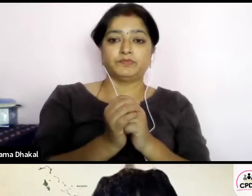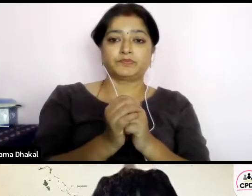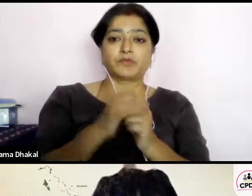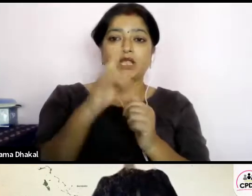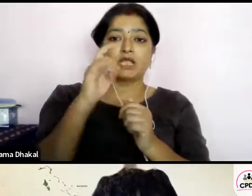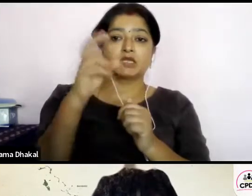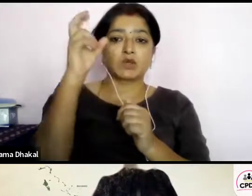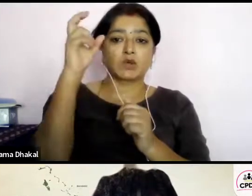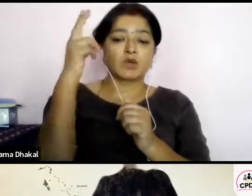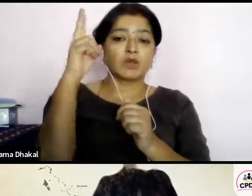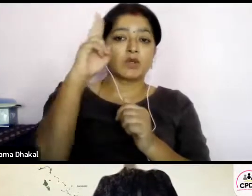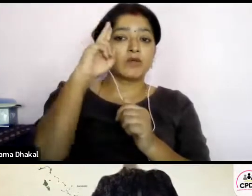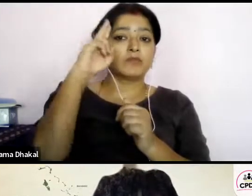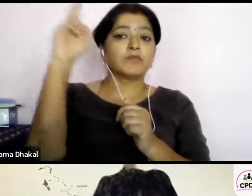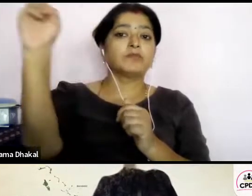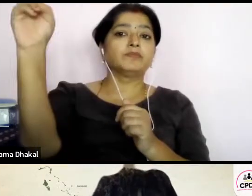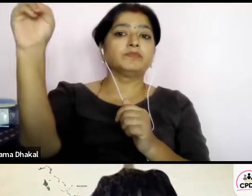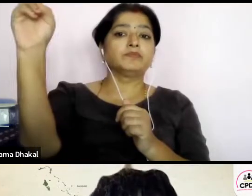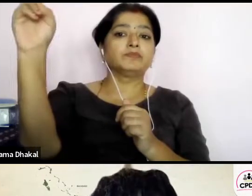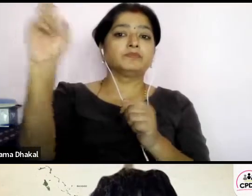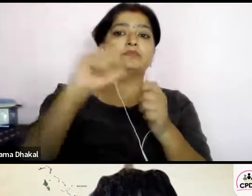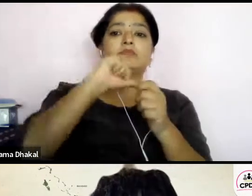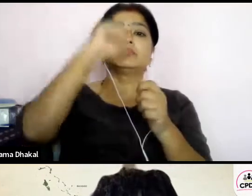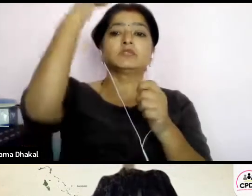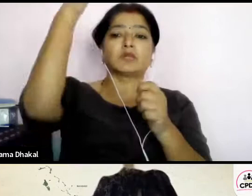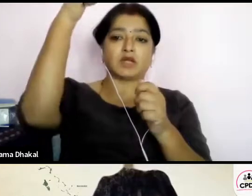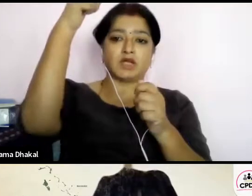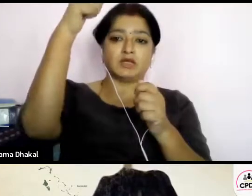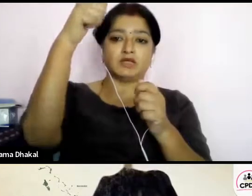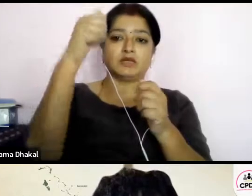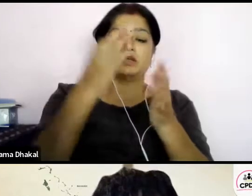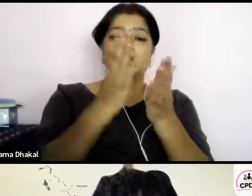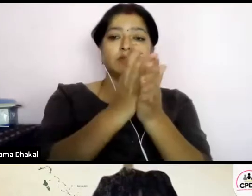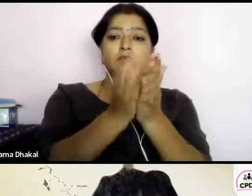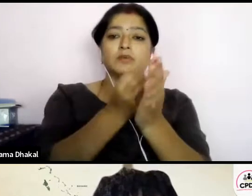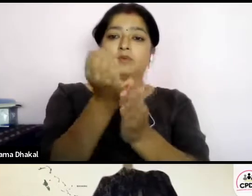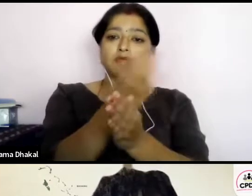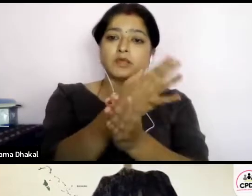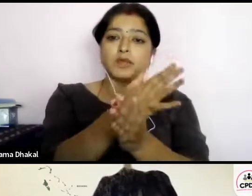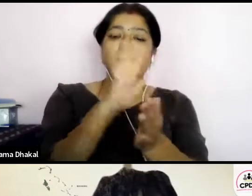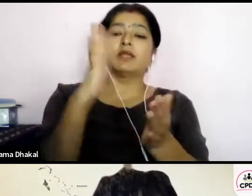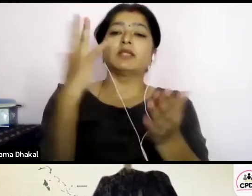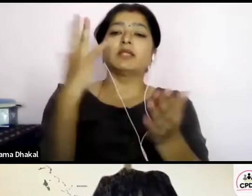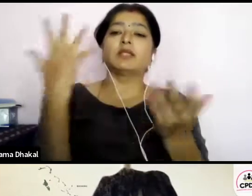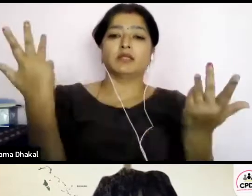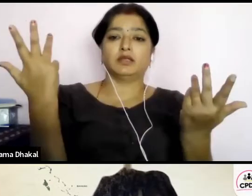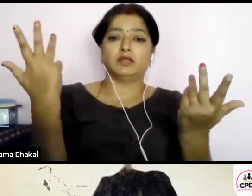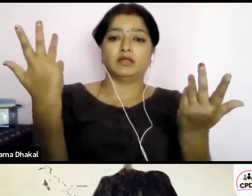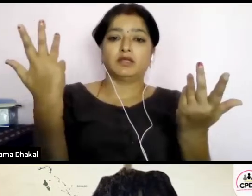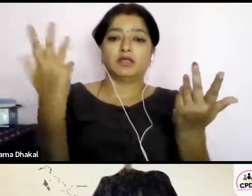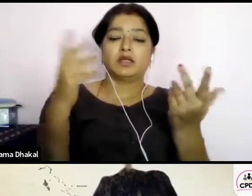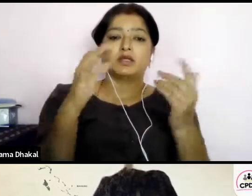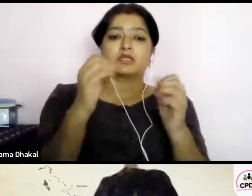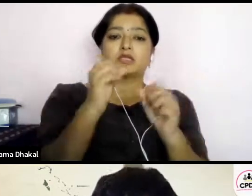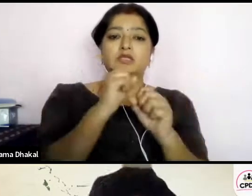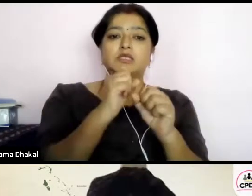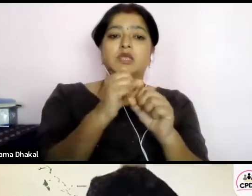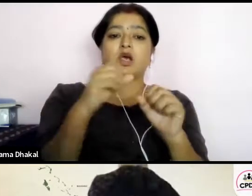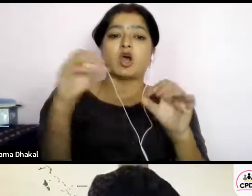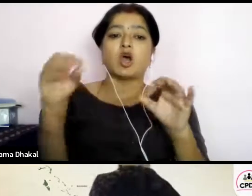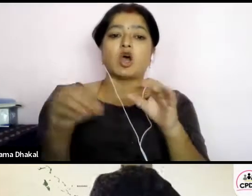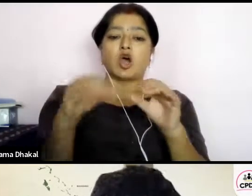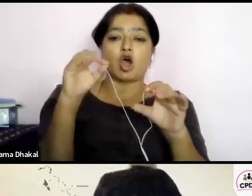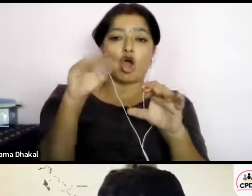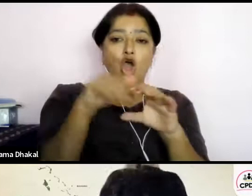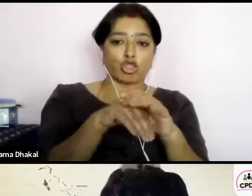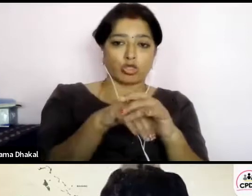engagement contributing to success at the local, regional, and international level? So how important is the idea of partnership?